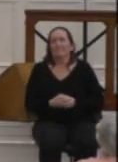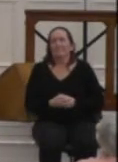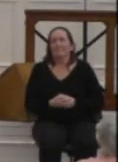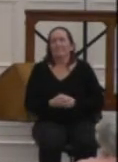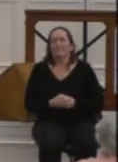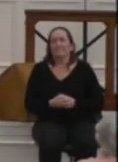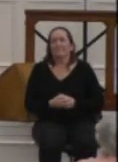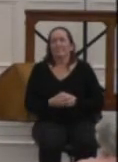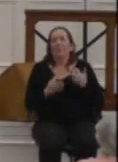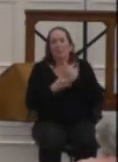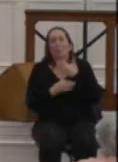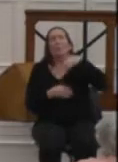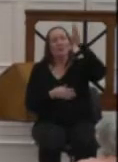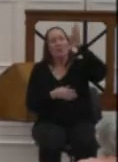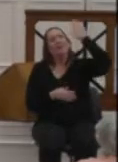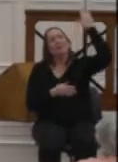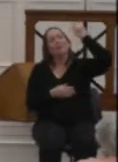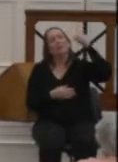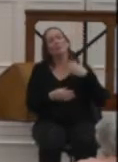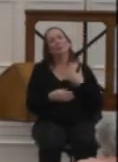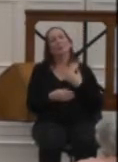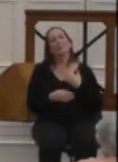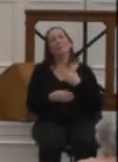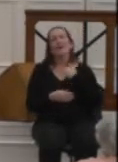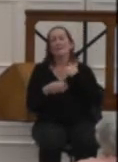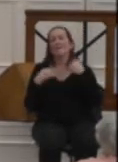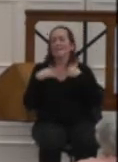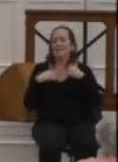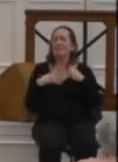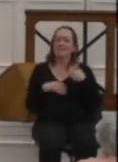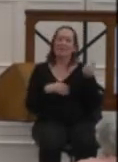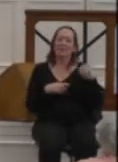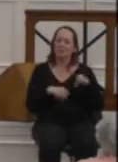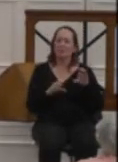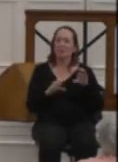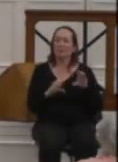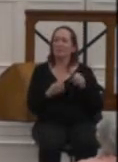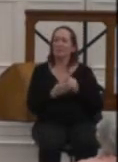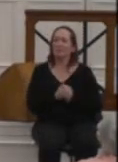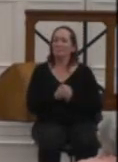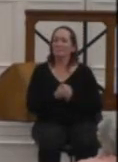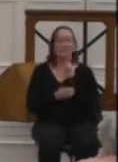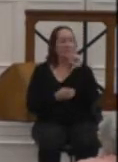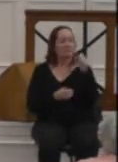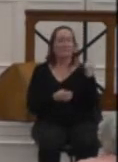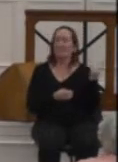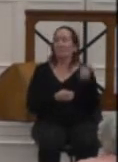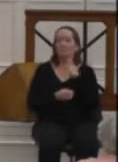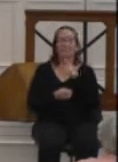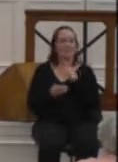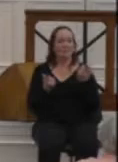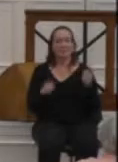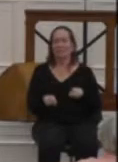By God's grace, I had another chance. That's not always the case.